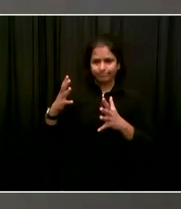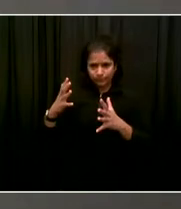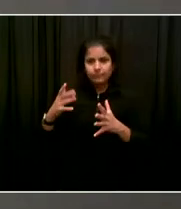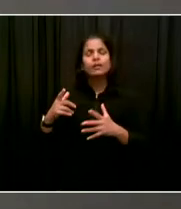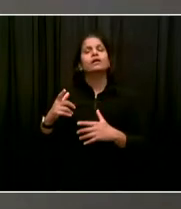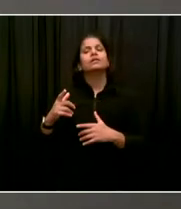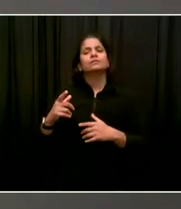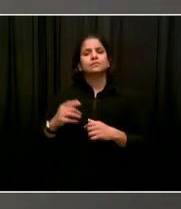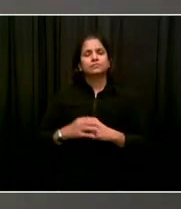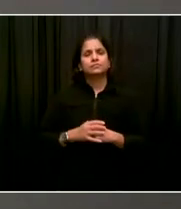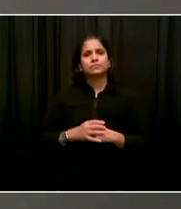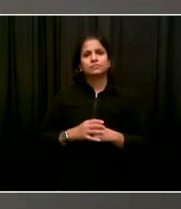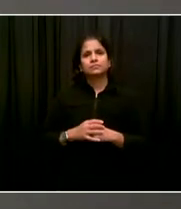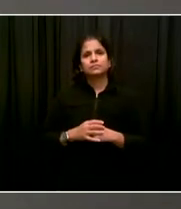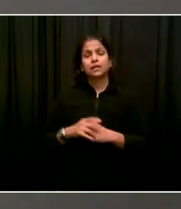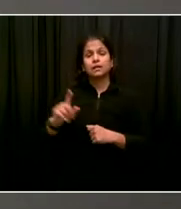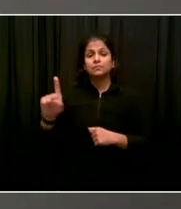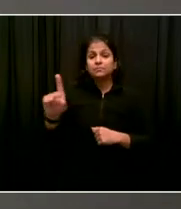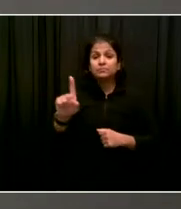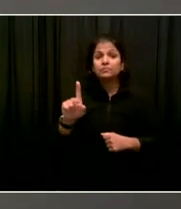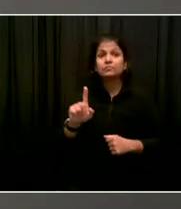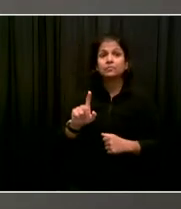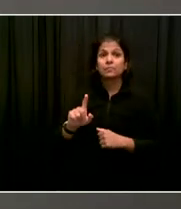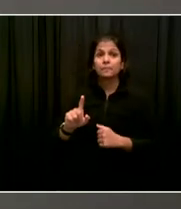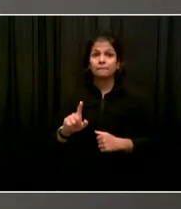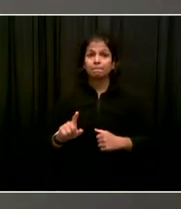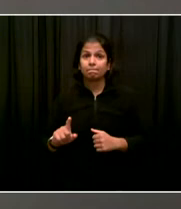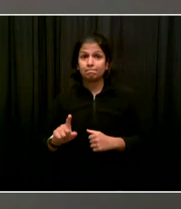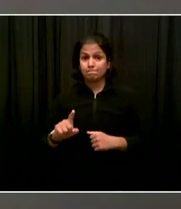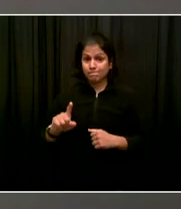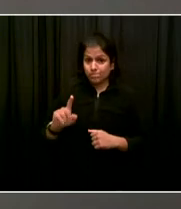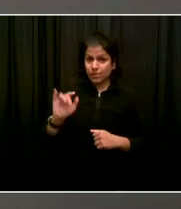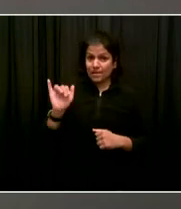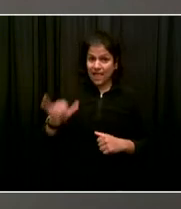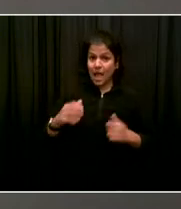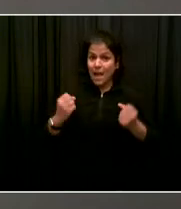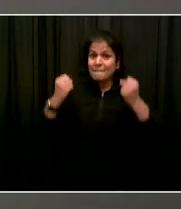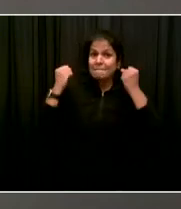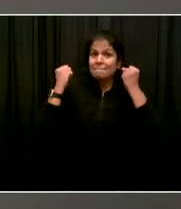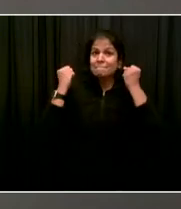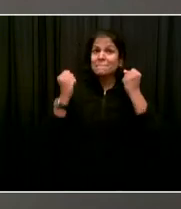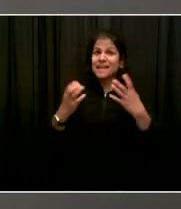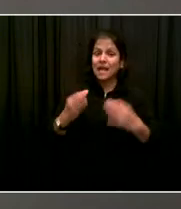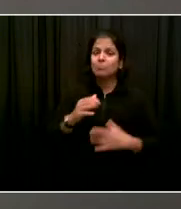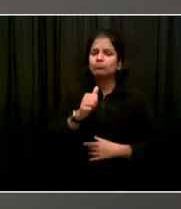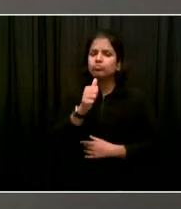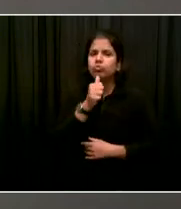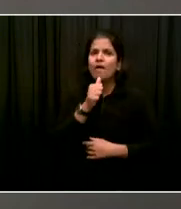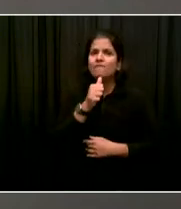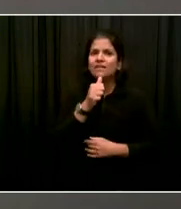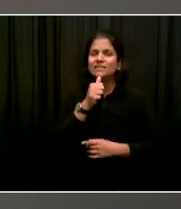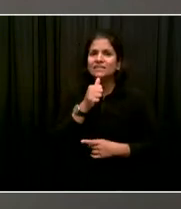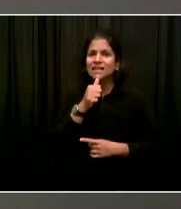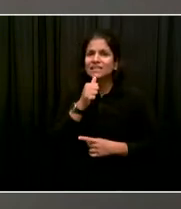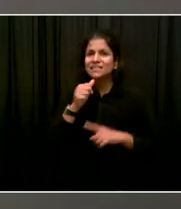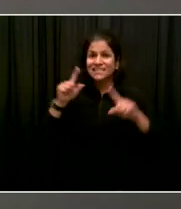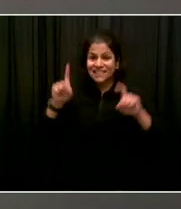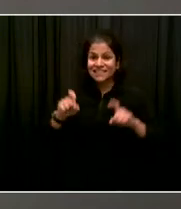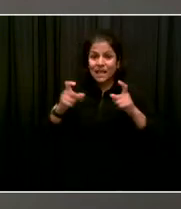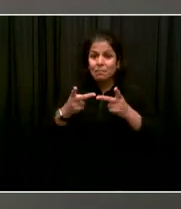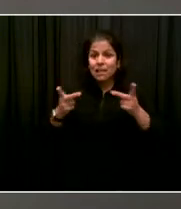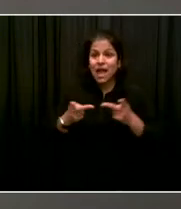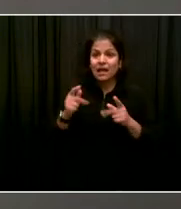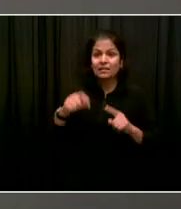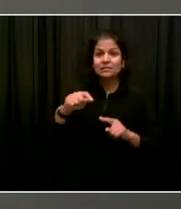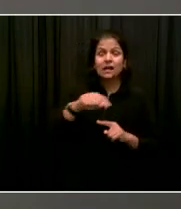yesterday. I will say that many of the private facilities are reporting 3-hour waits, not 1-hour waits, and that part